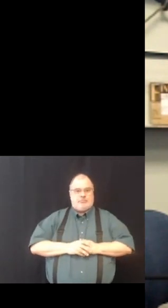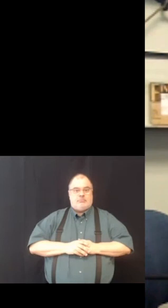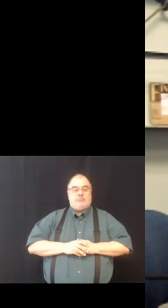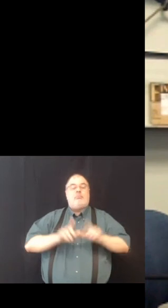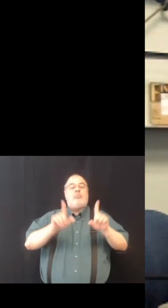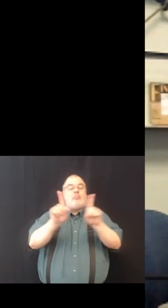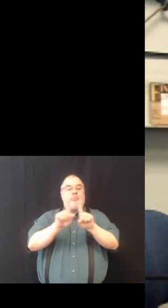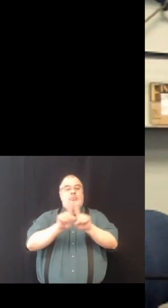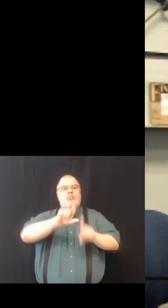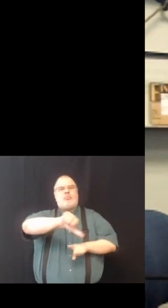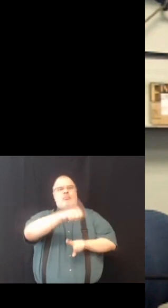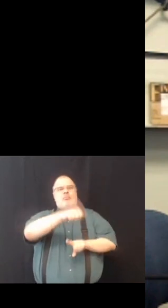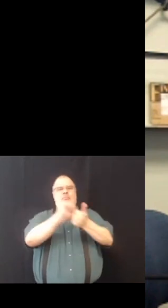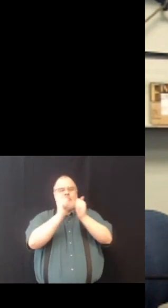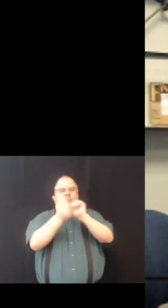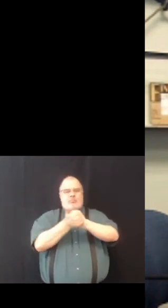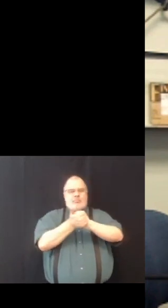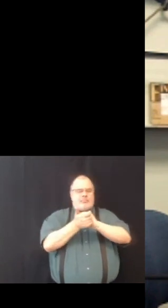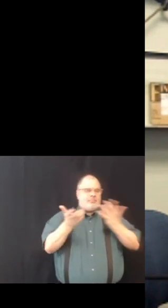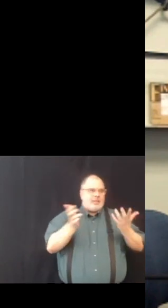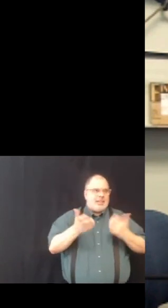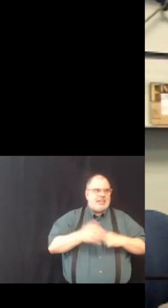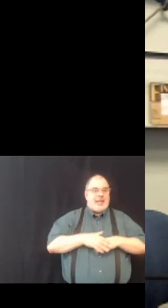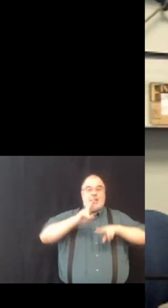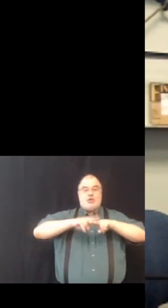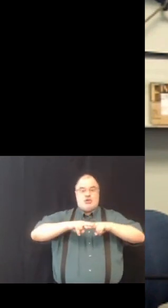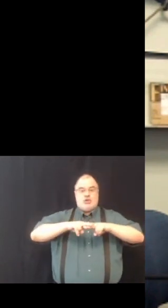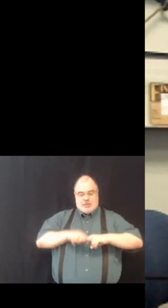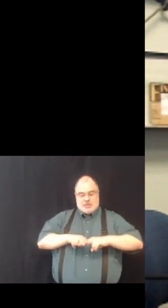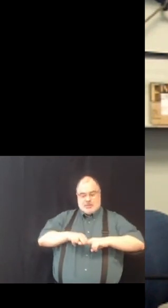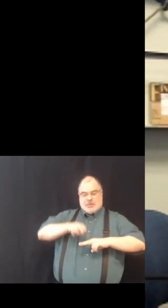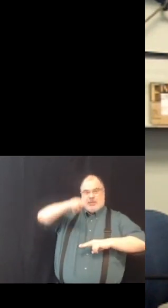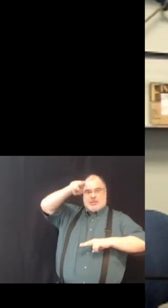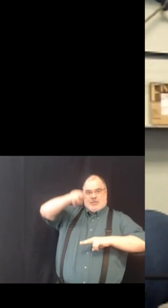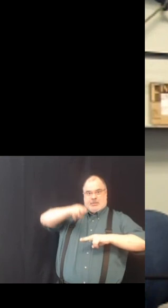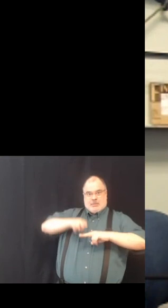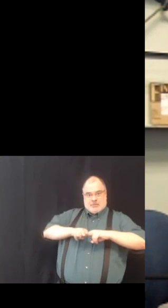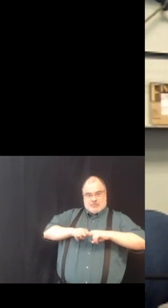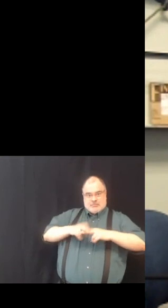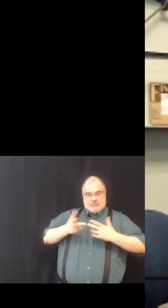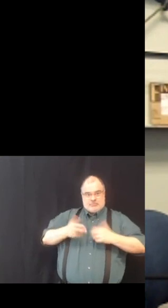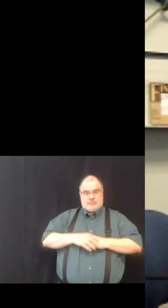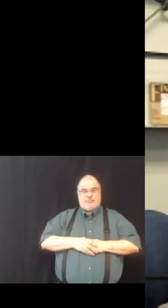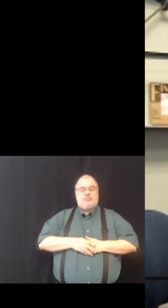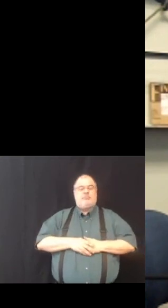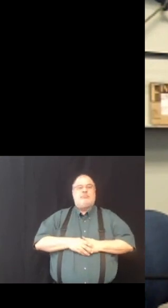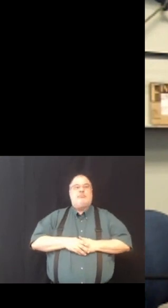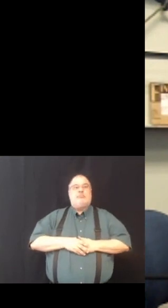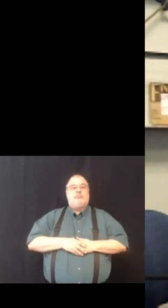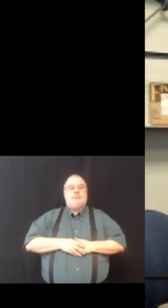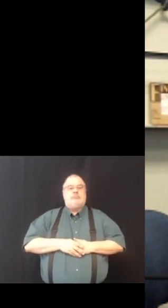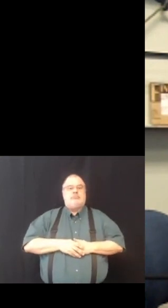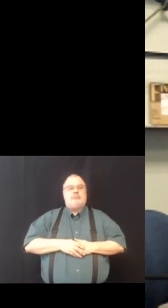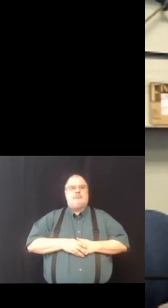other accommodations, which include height adjustable chairs. Sharon Jadu with the Division of Blind Services wrote,